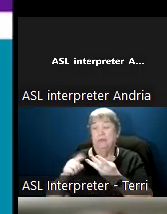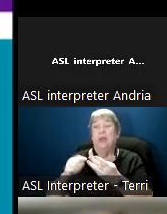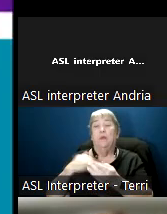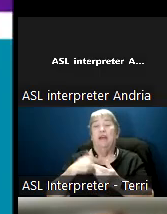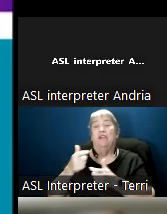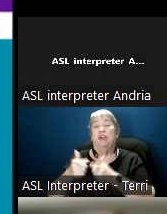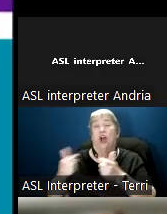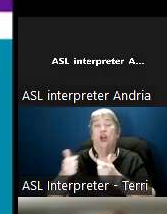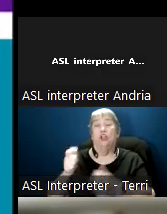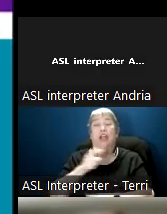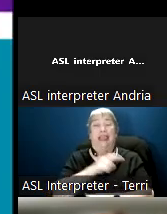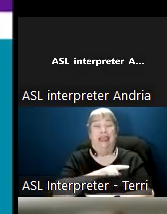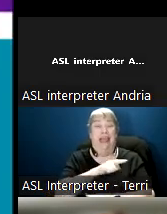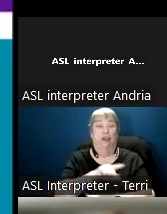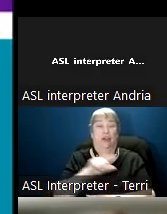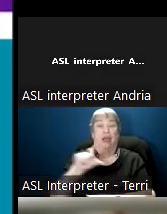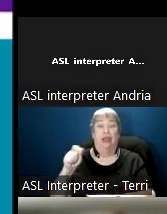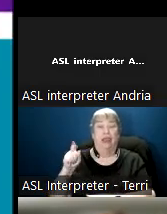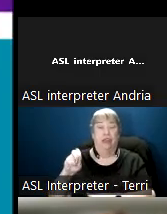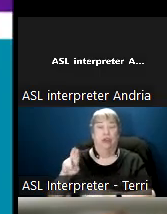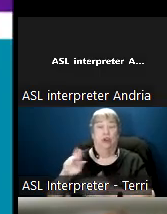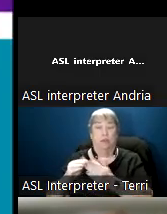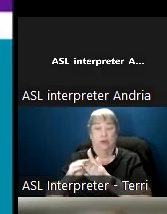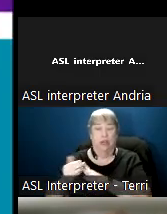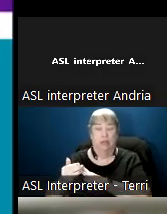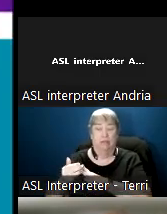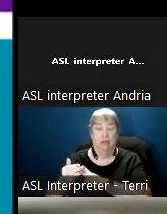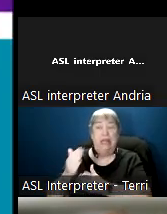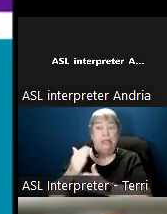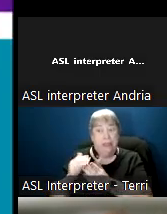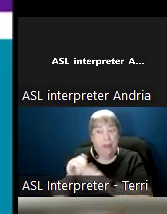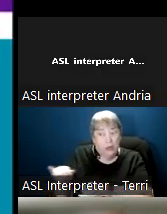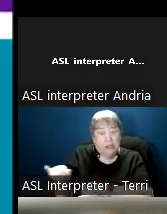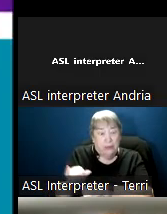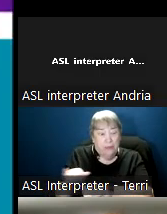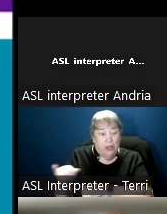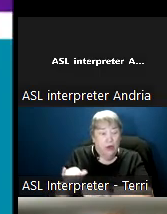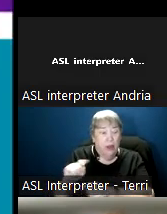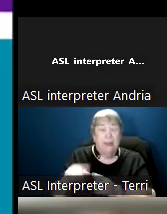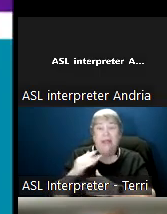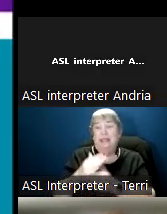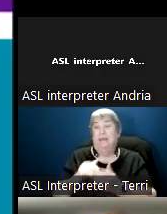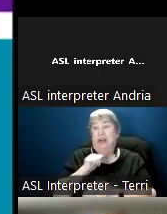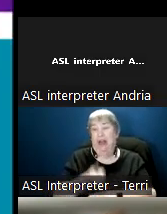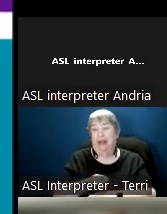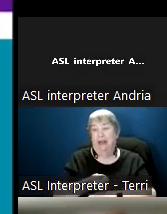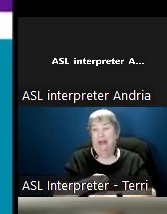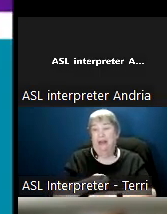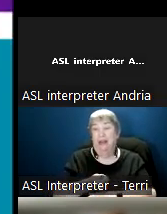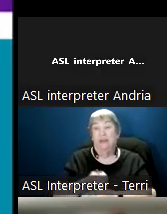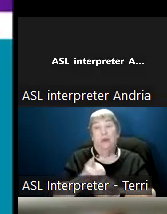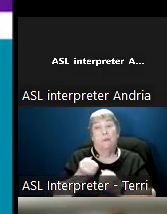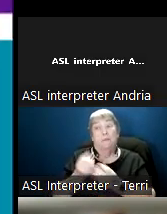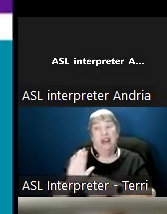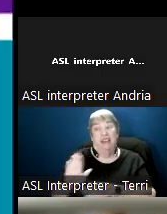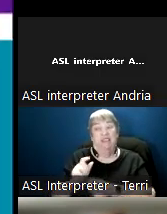not in others. So there's a lot of words that are used among different cultures that you may not understand.